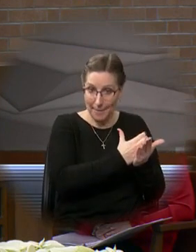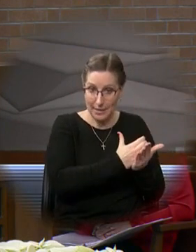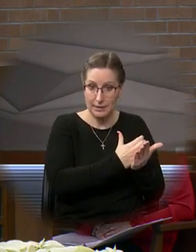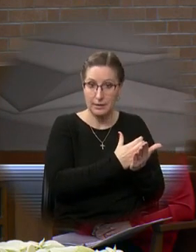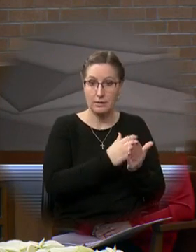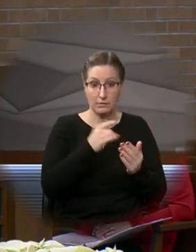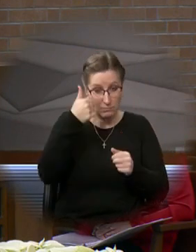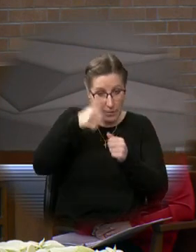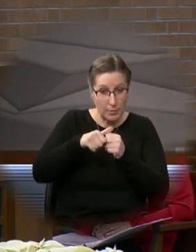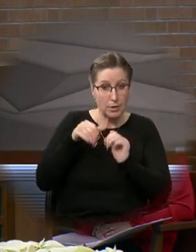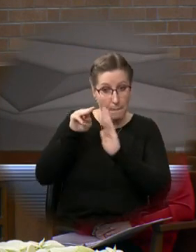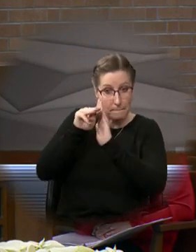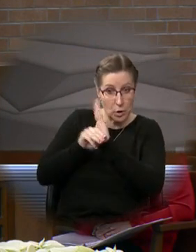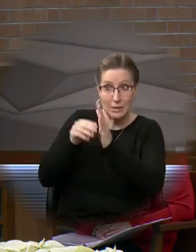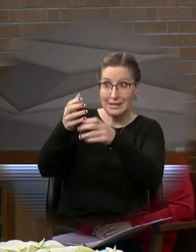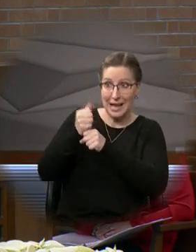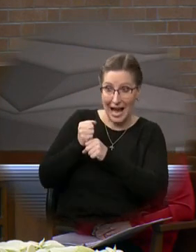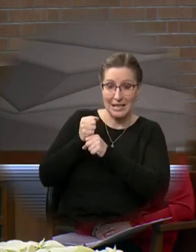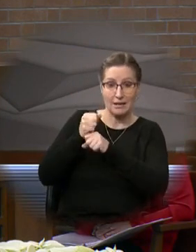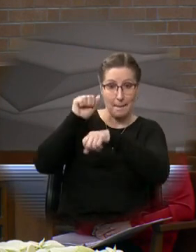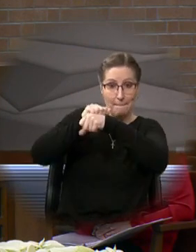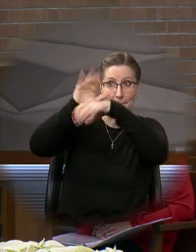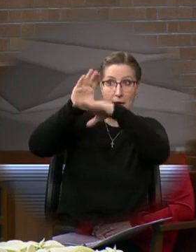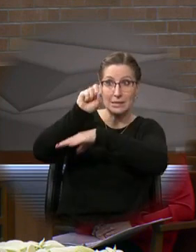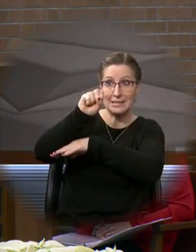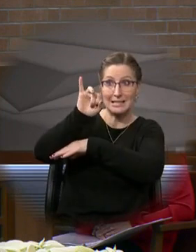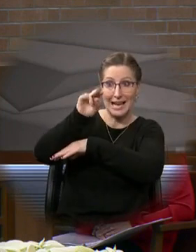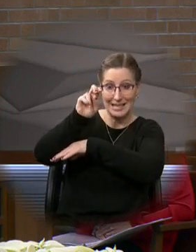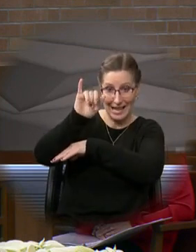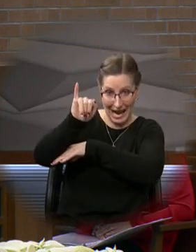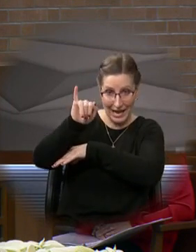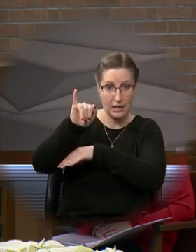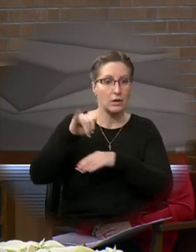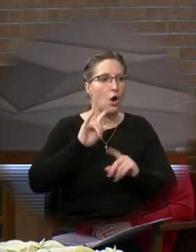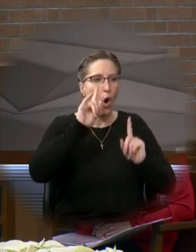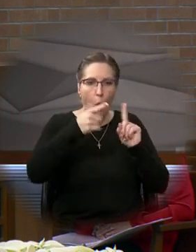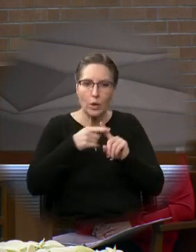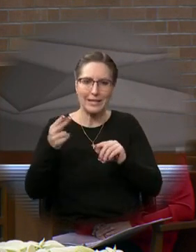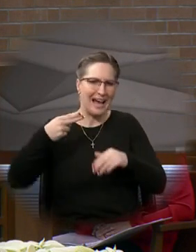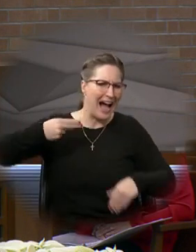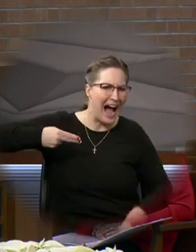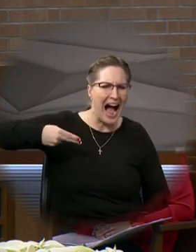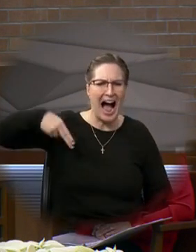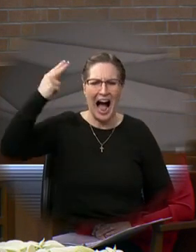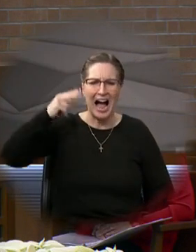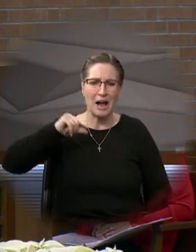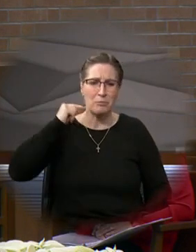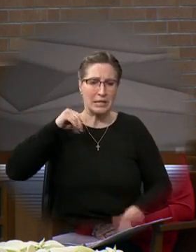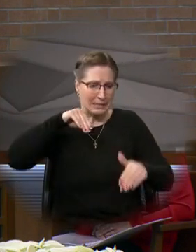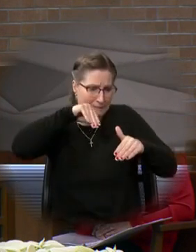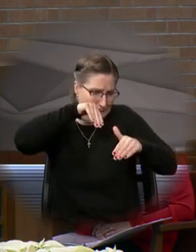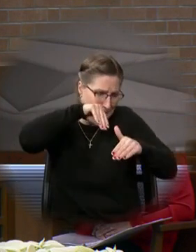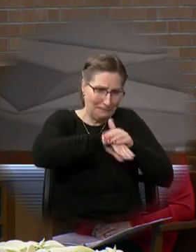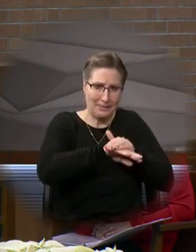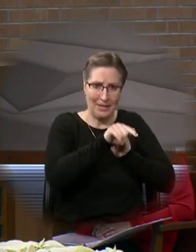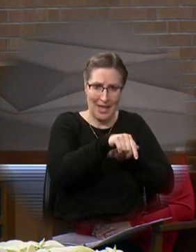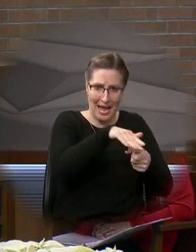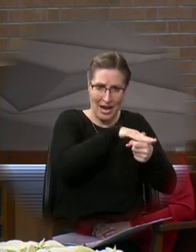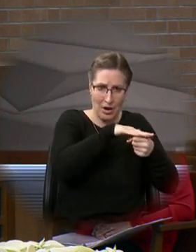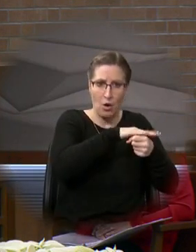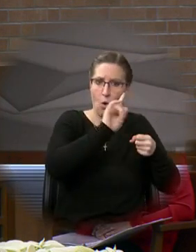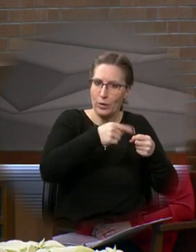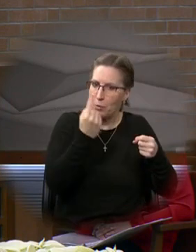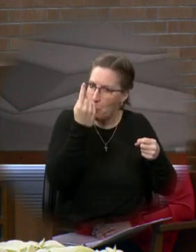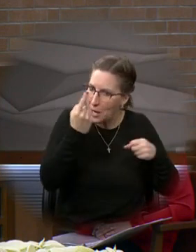had received on Mount Sinai. Only the high priest could go into the Holy of Holies, and only once a year on the Day